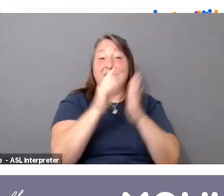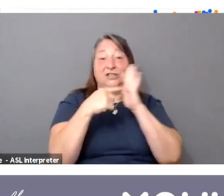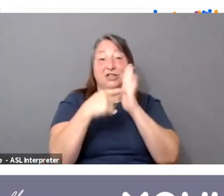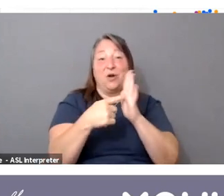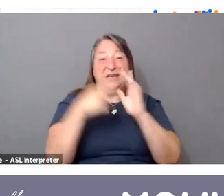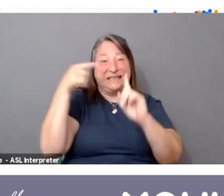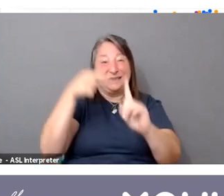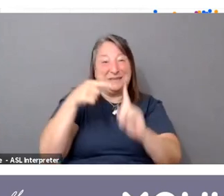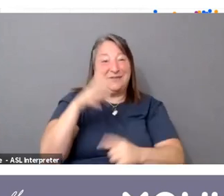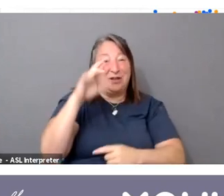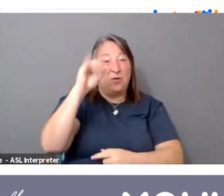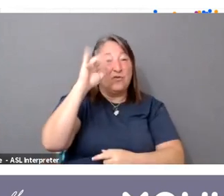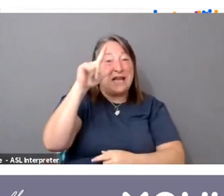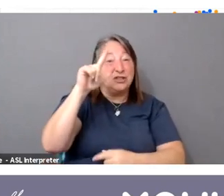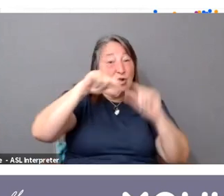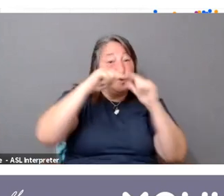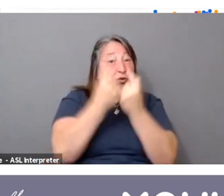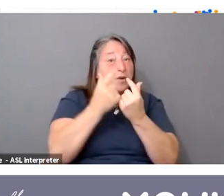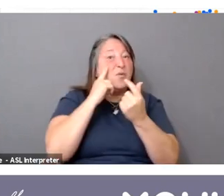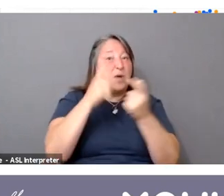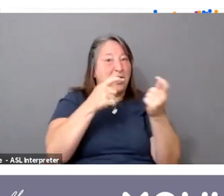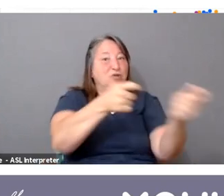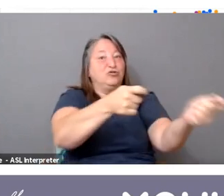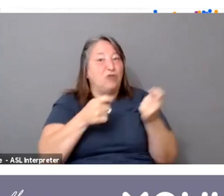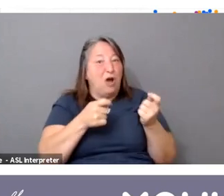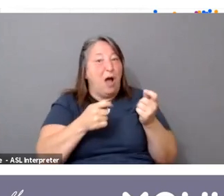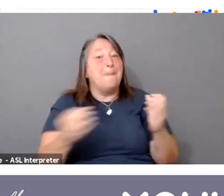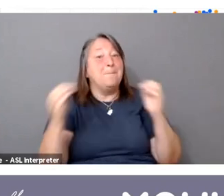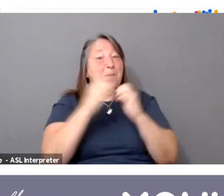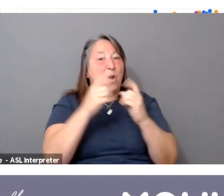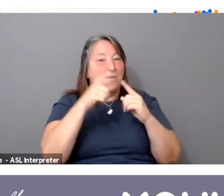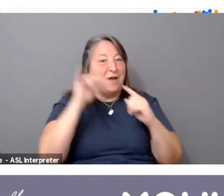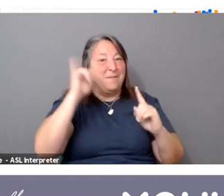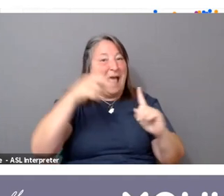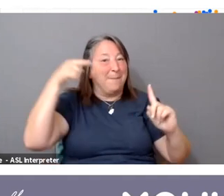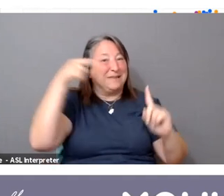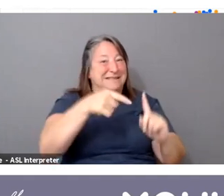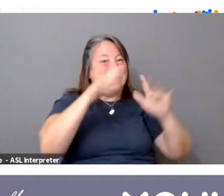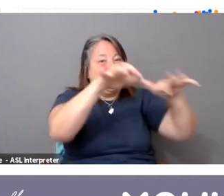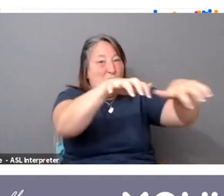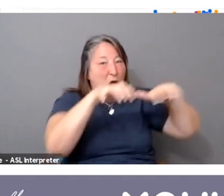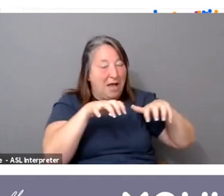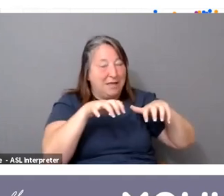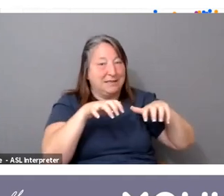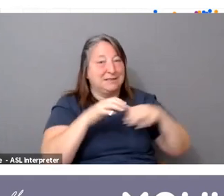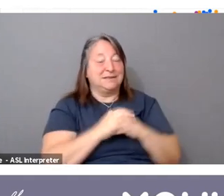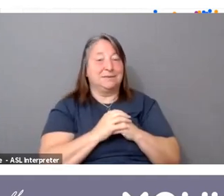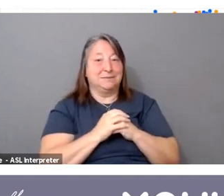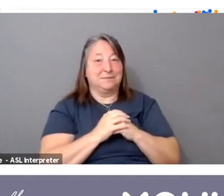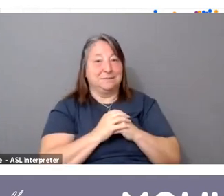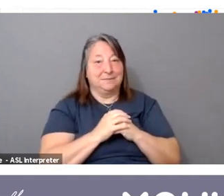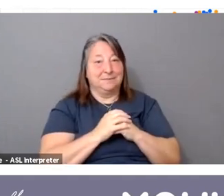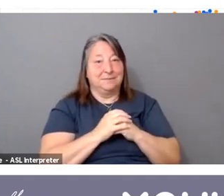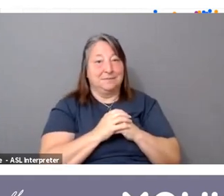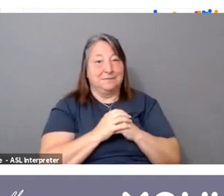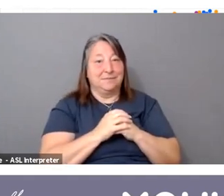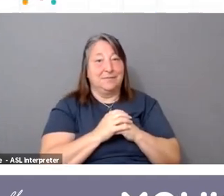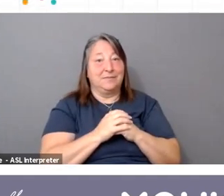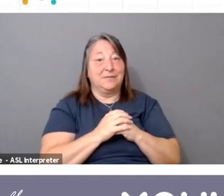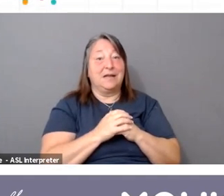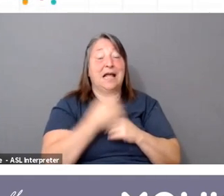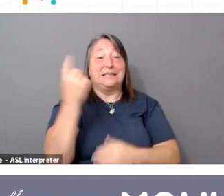specific racial groups will actually draw more from that particular audience. And we find something very